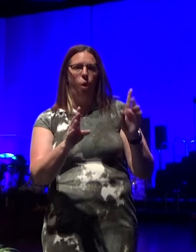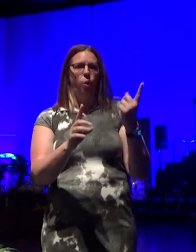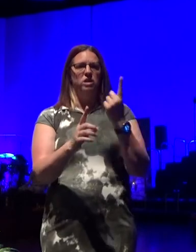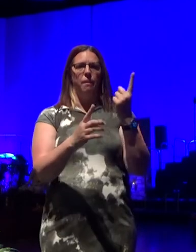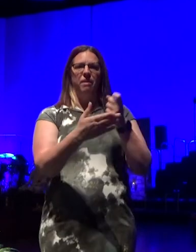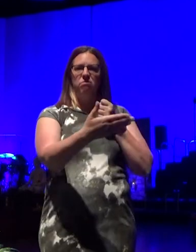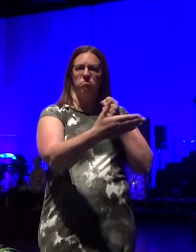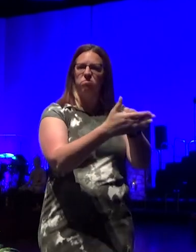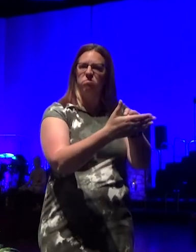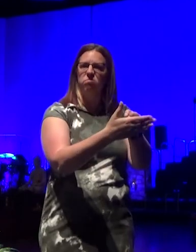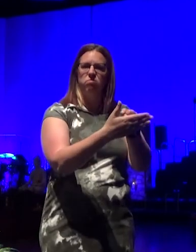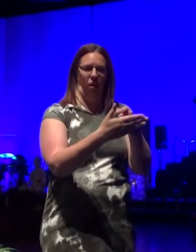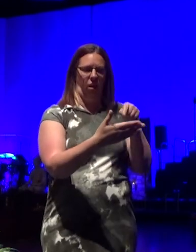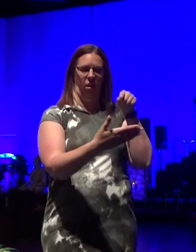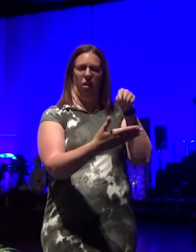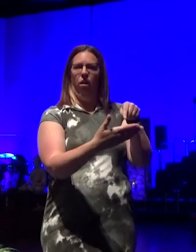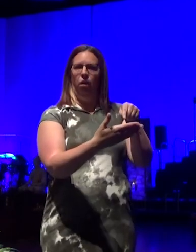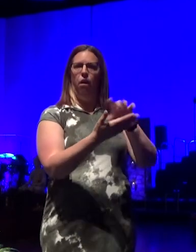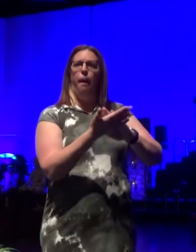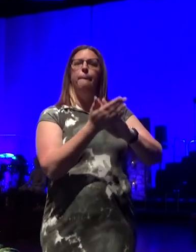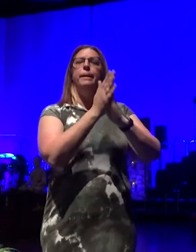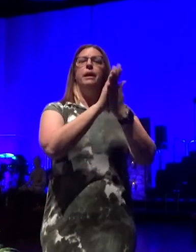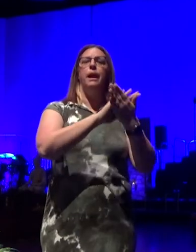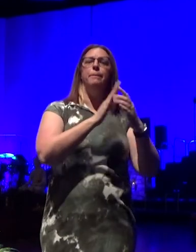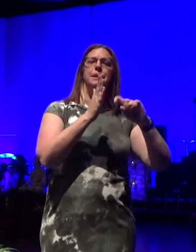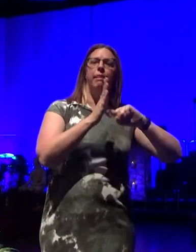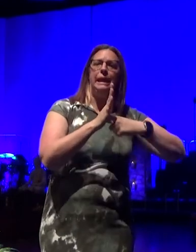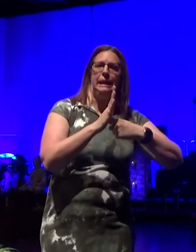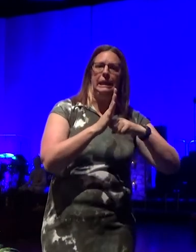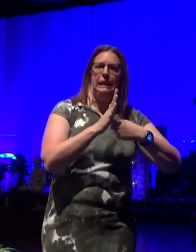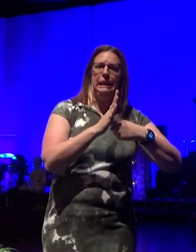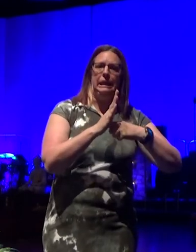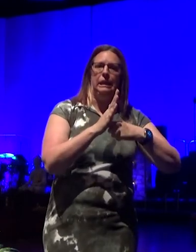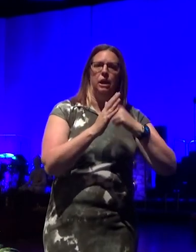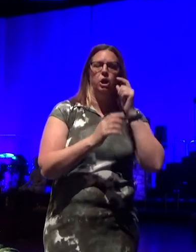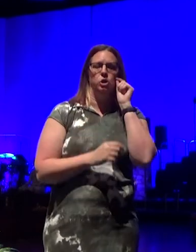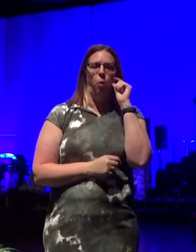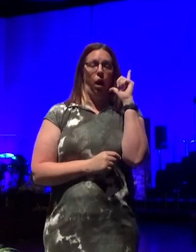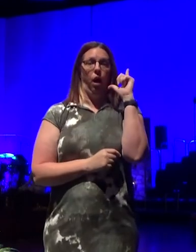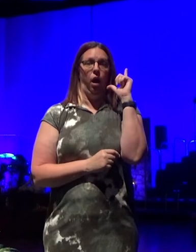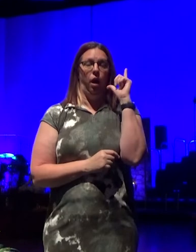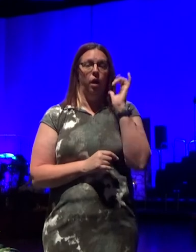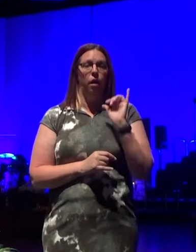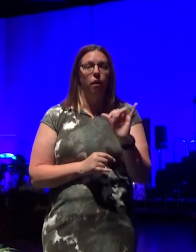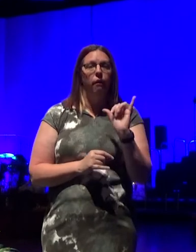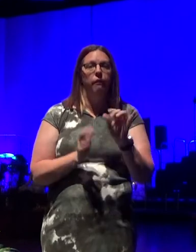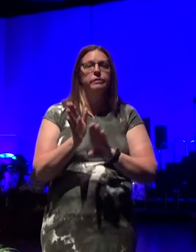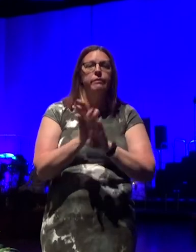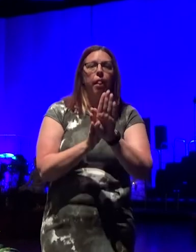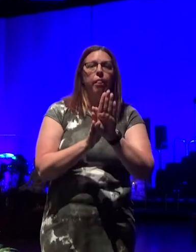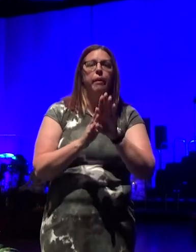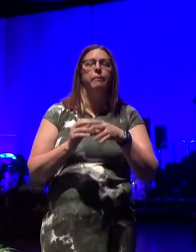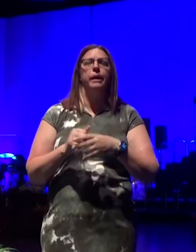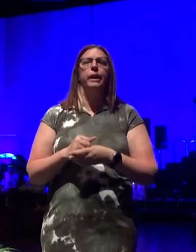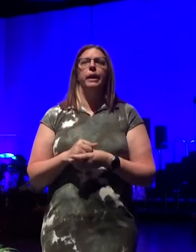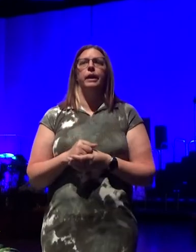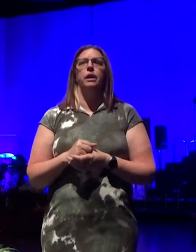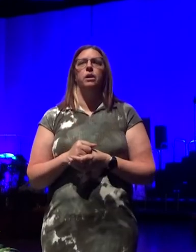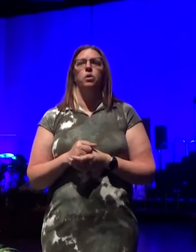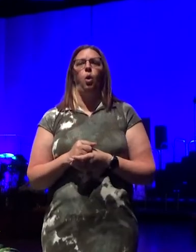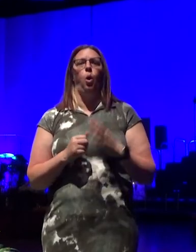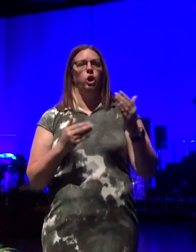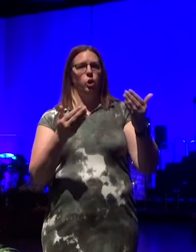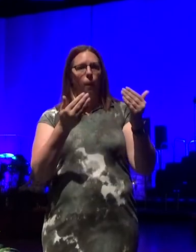can become the very key to your awakening, to your developing, and to your moving